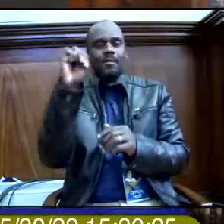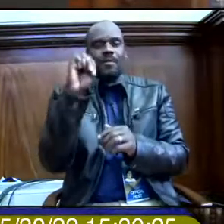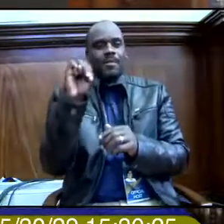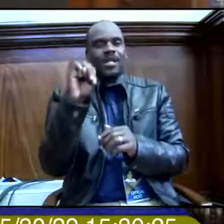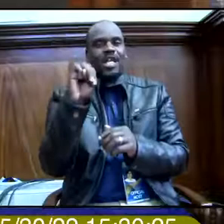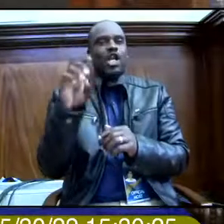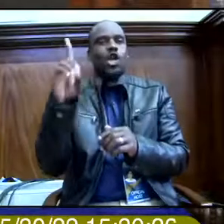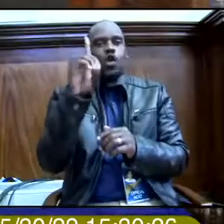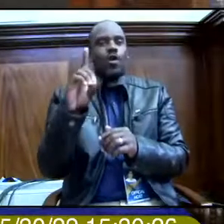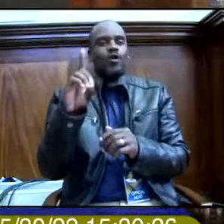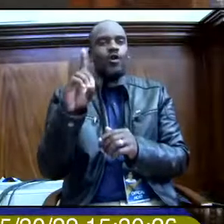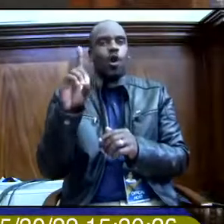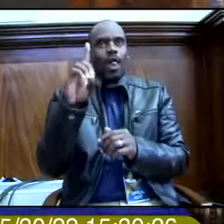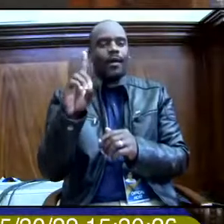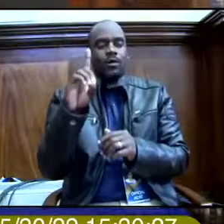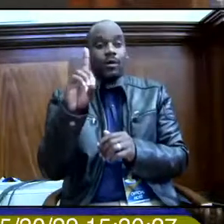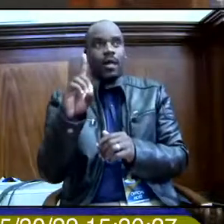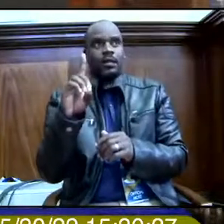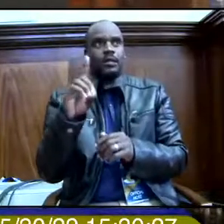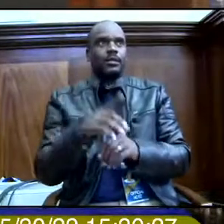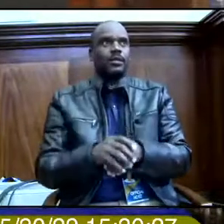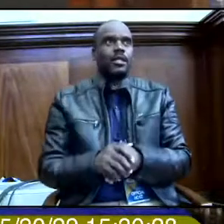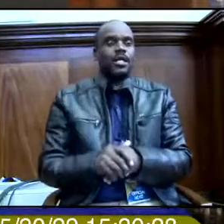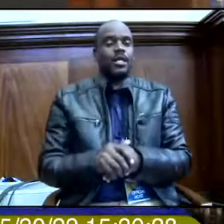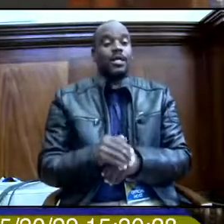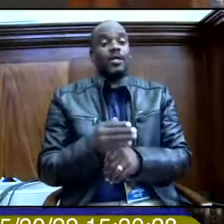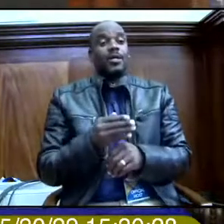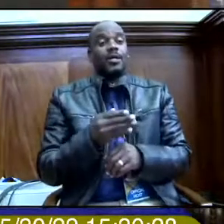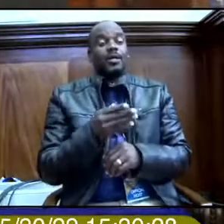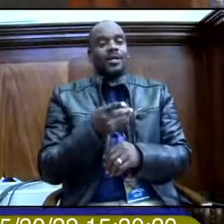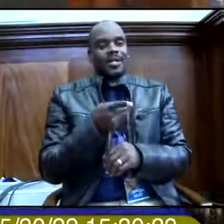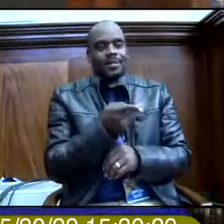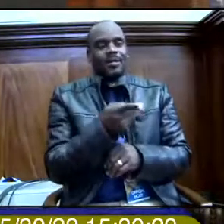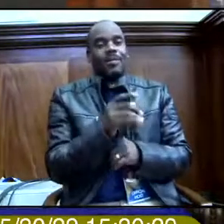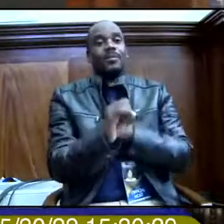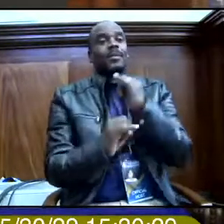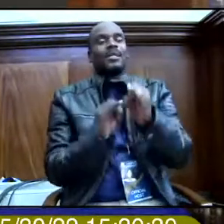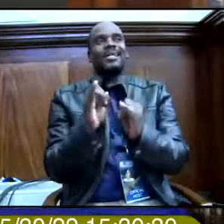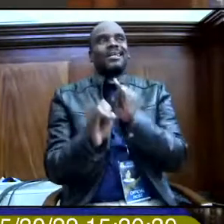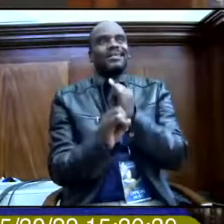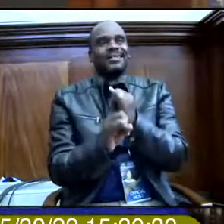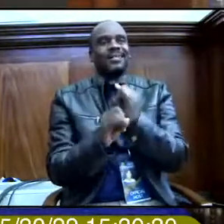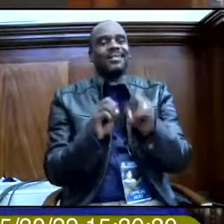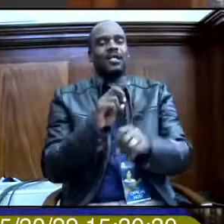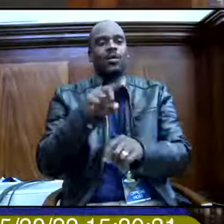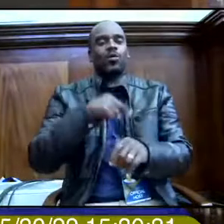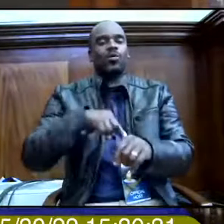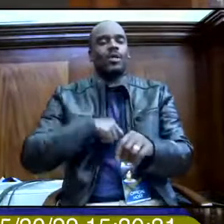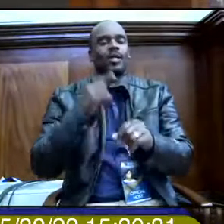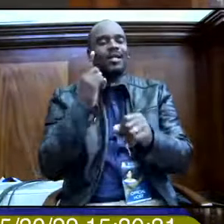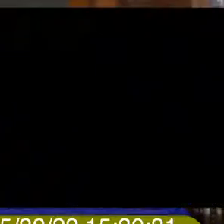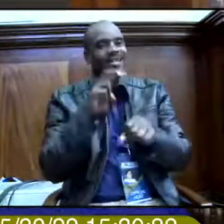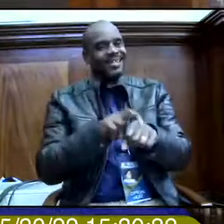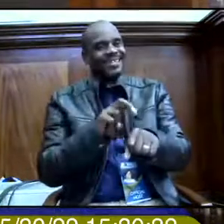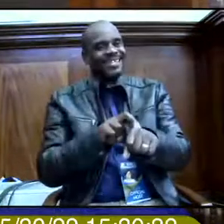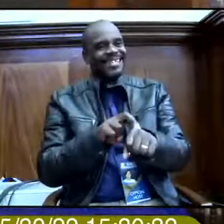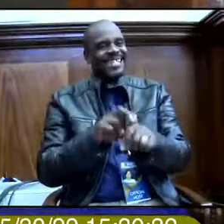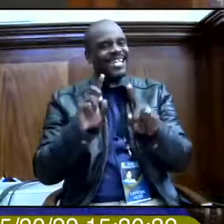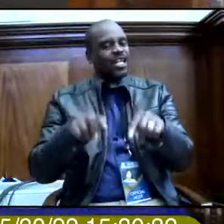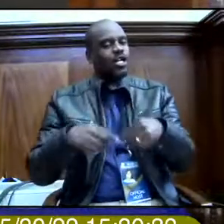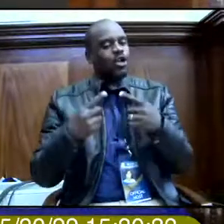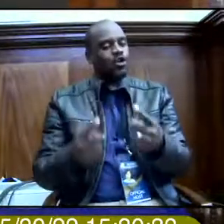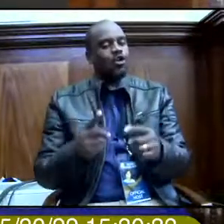flows that involve mining and other major industries we need not only return